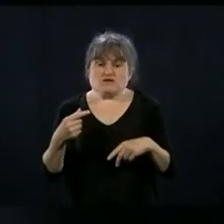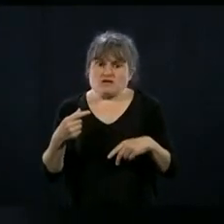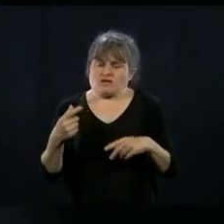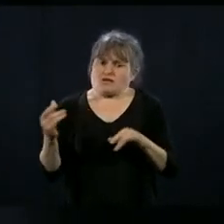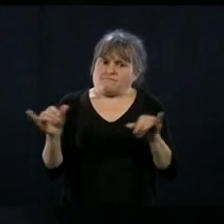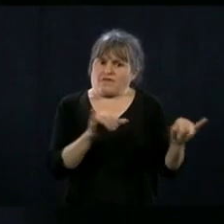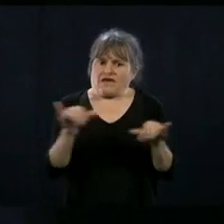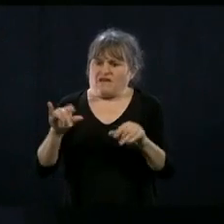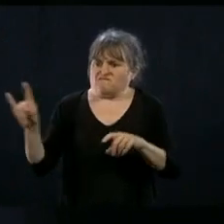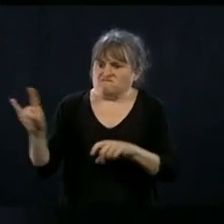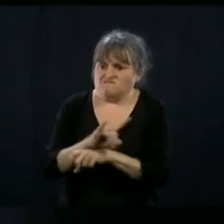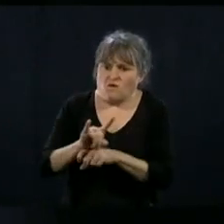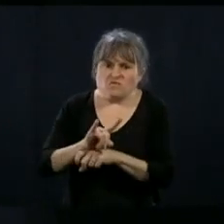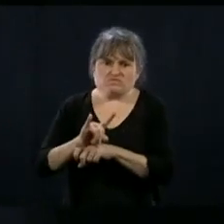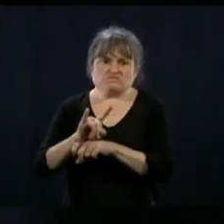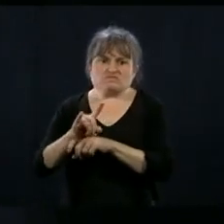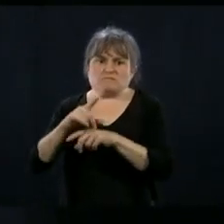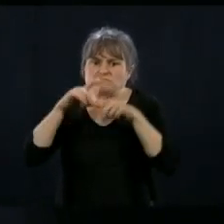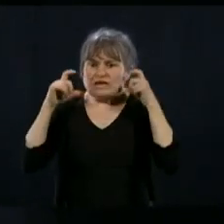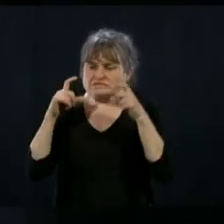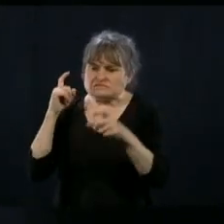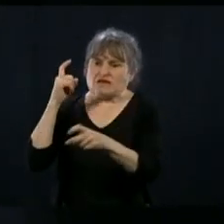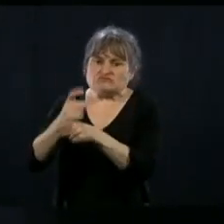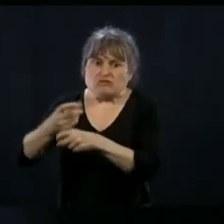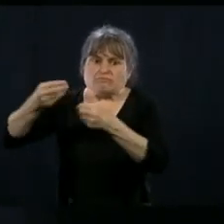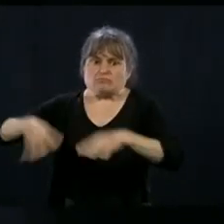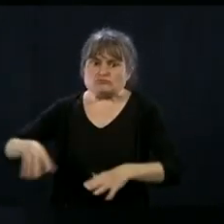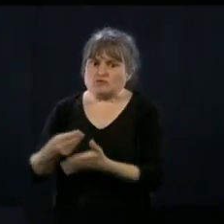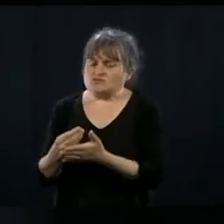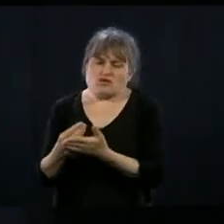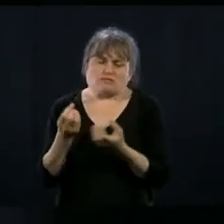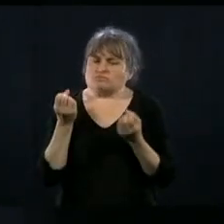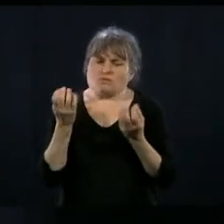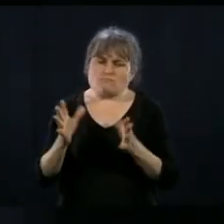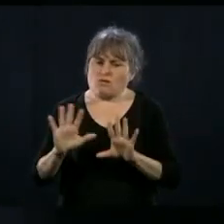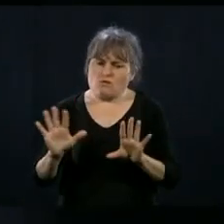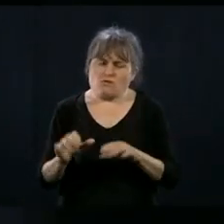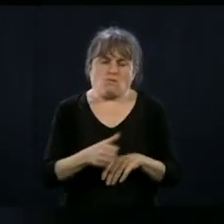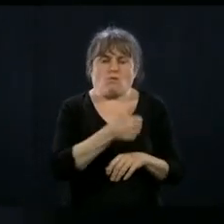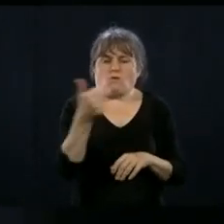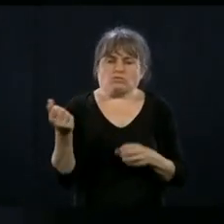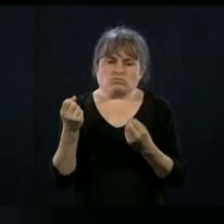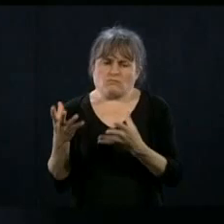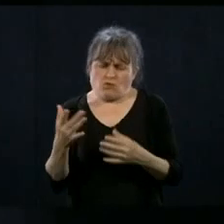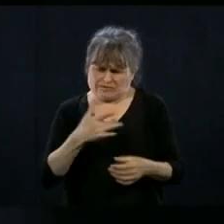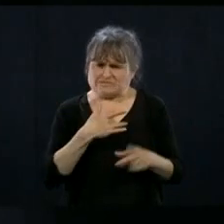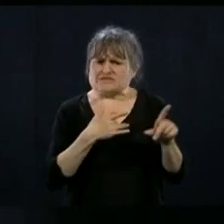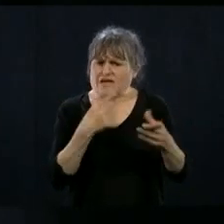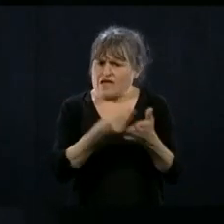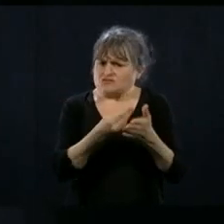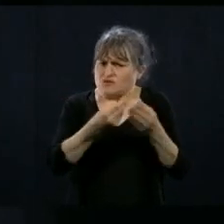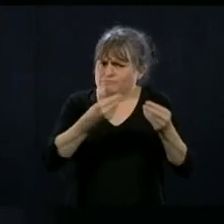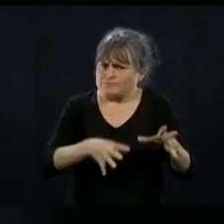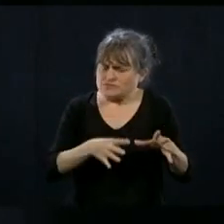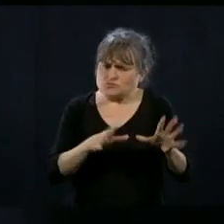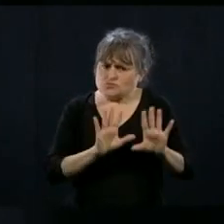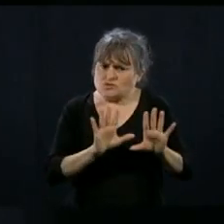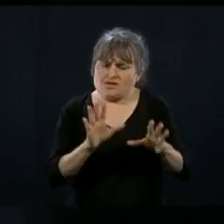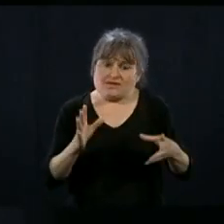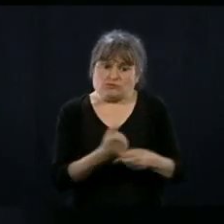cases. I think that the chances are pretty good to be able to recover the total amount of money.